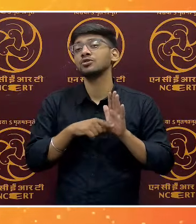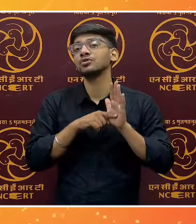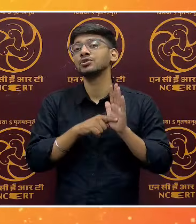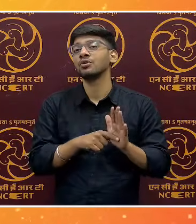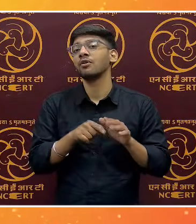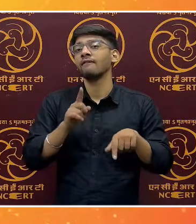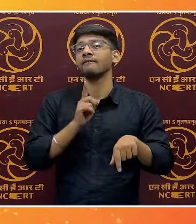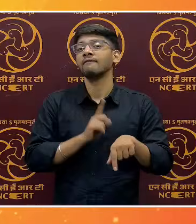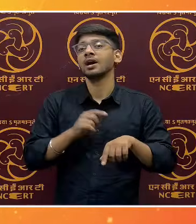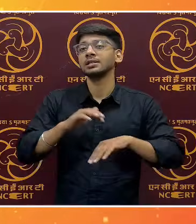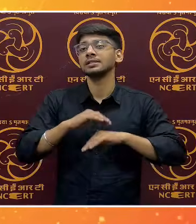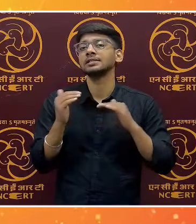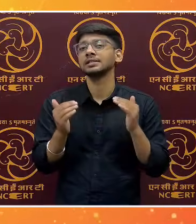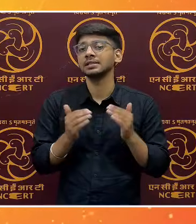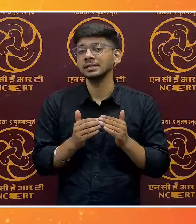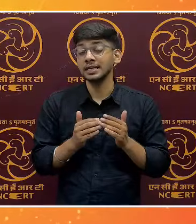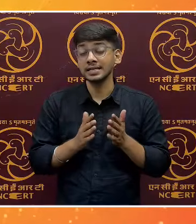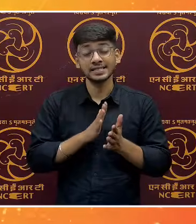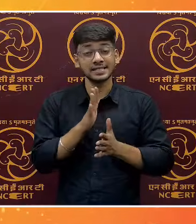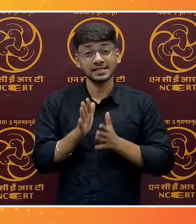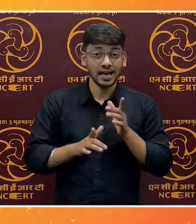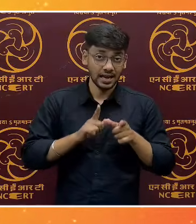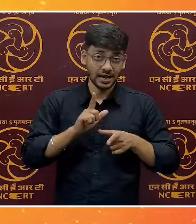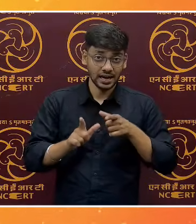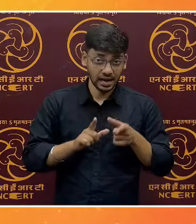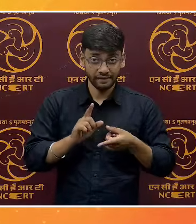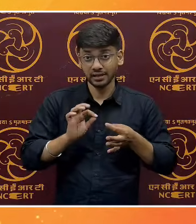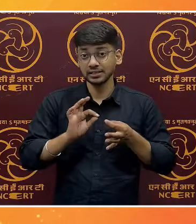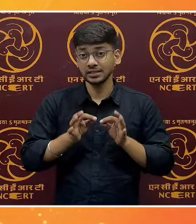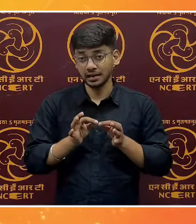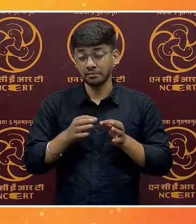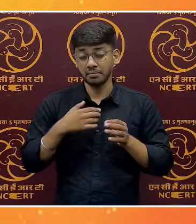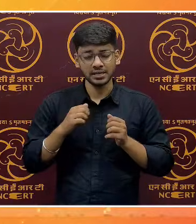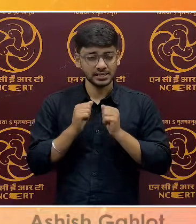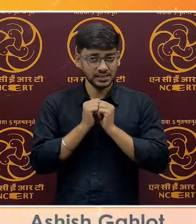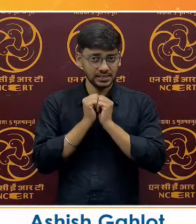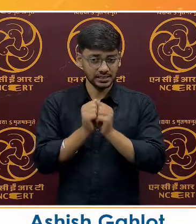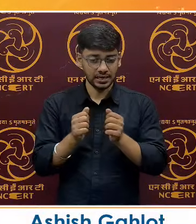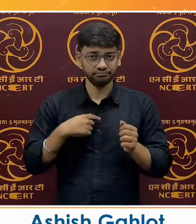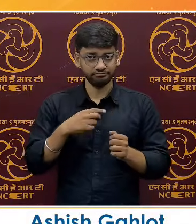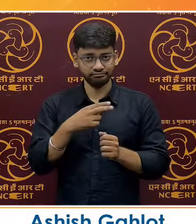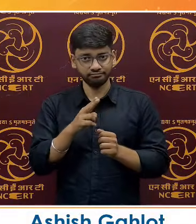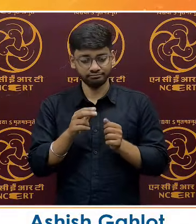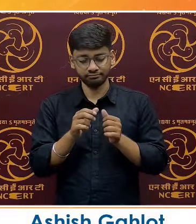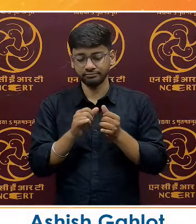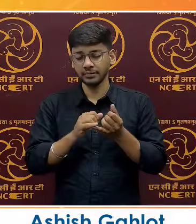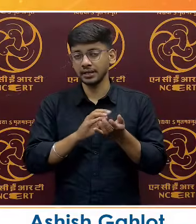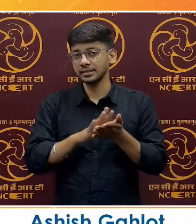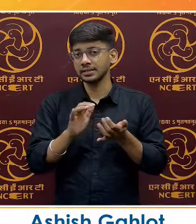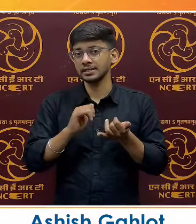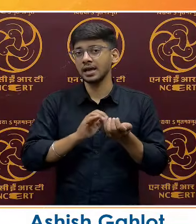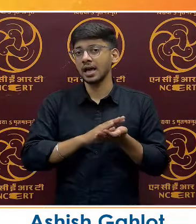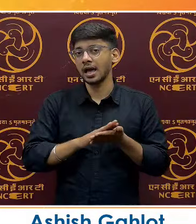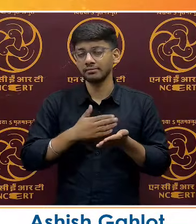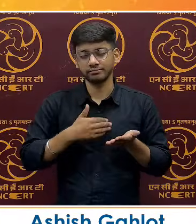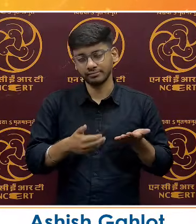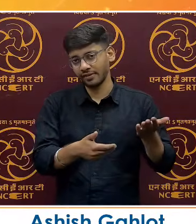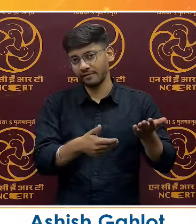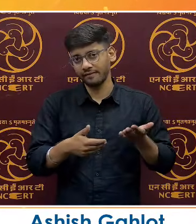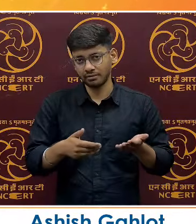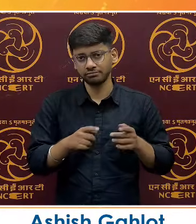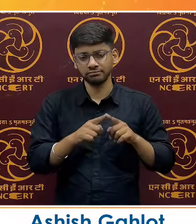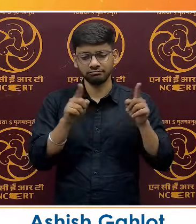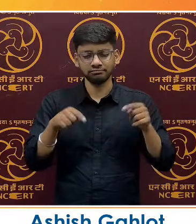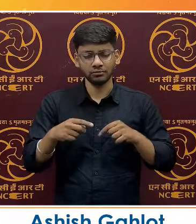let me please introduce you to our sign language interpreter. We have with us Ashish. Ashish, a very warm welcome to you. You can